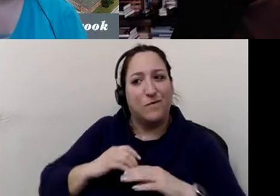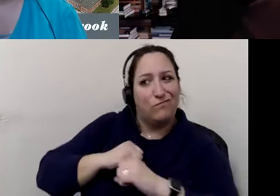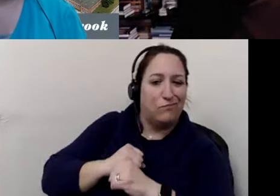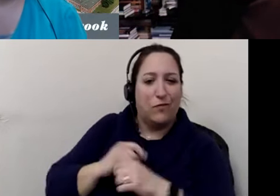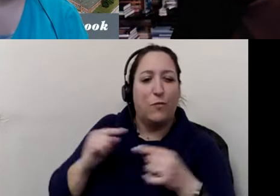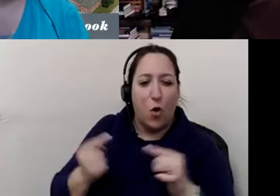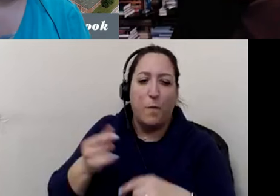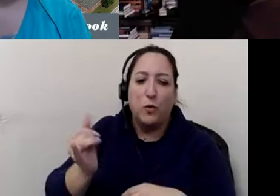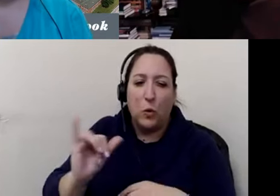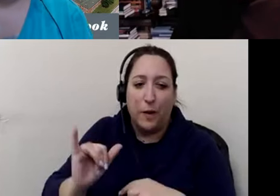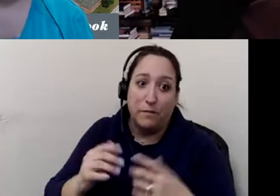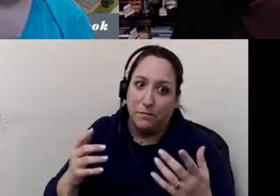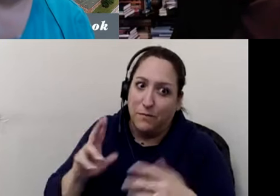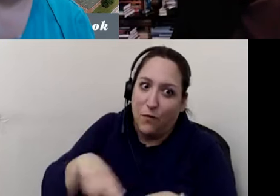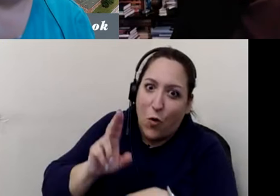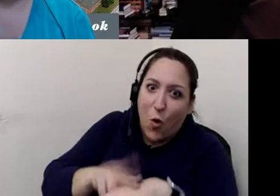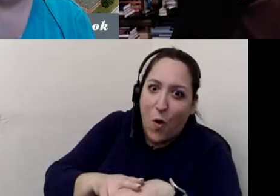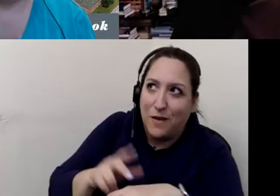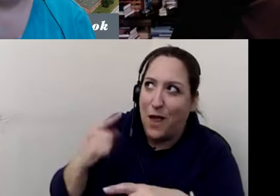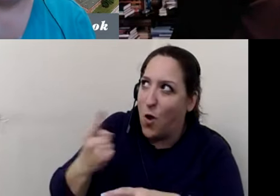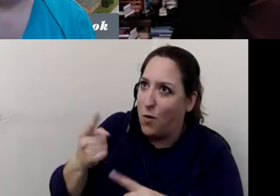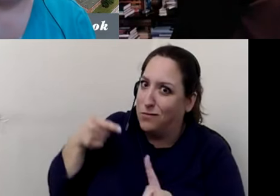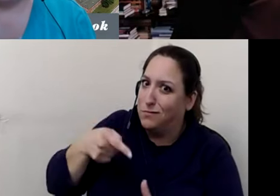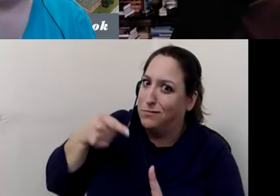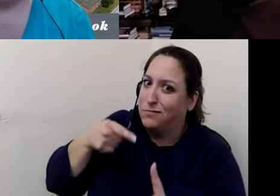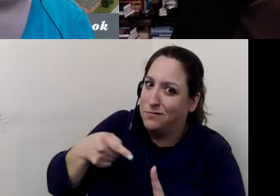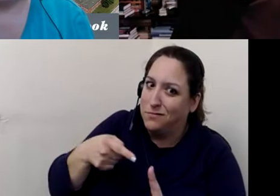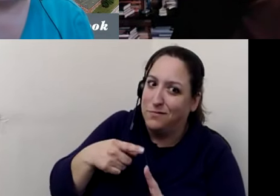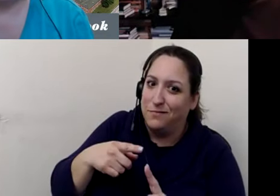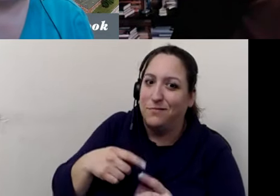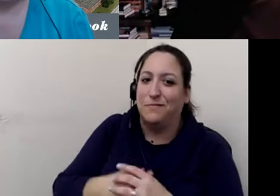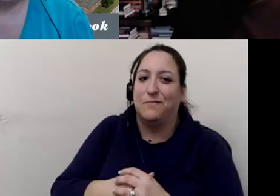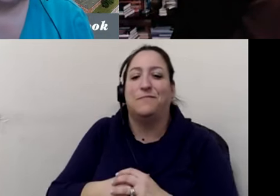harm, which I always refer to.